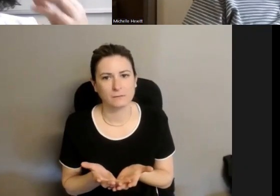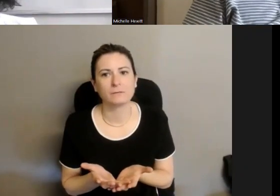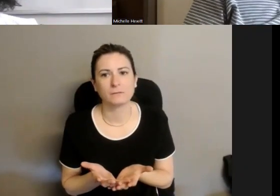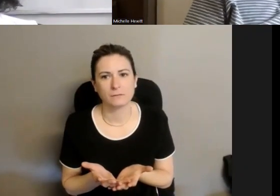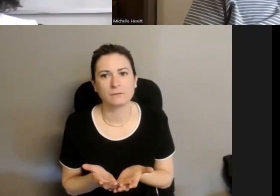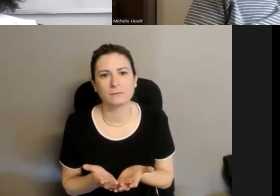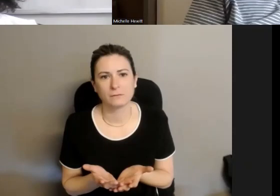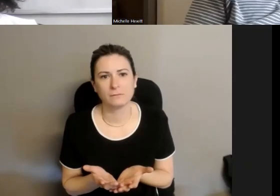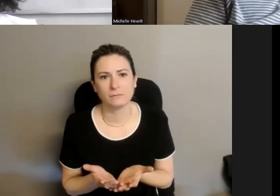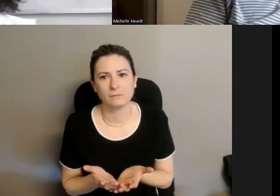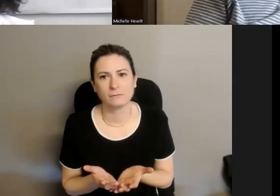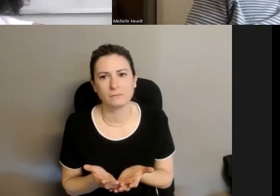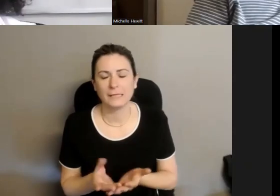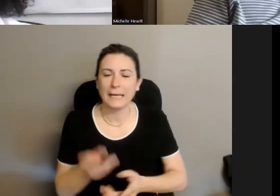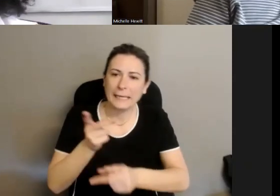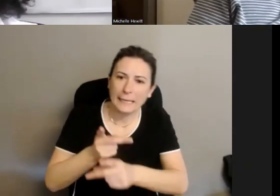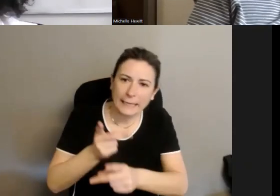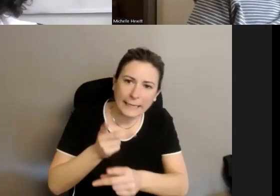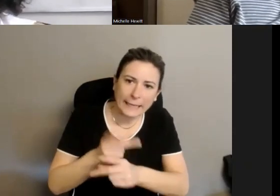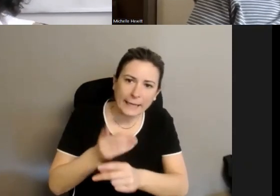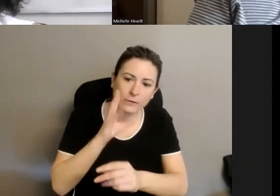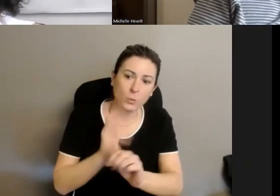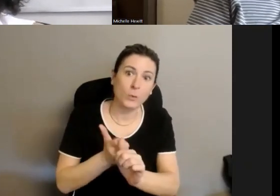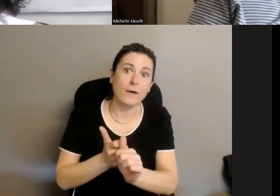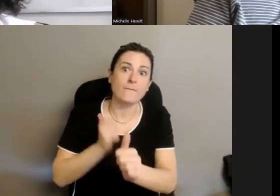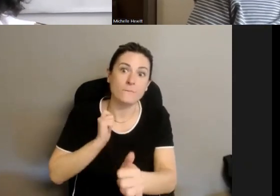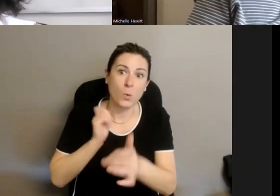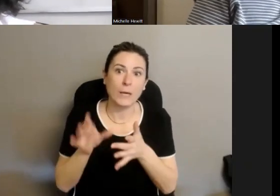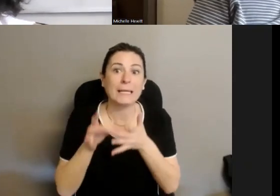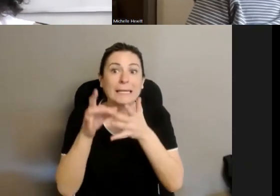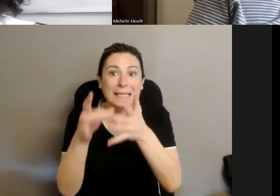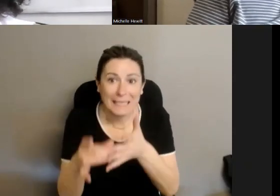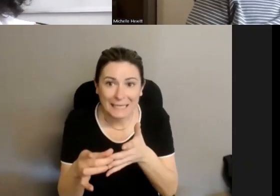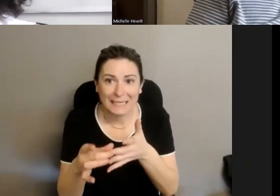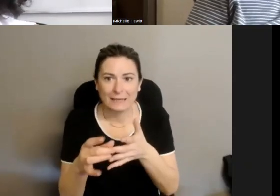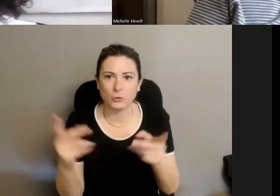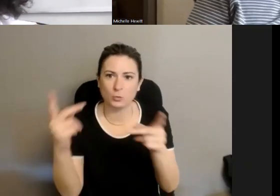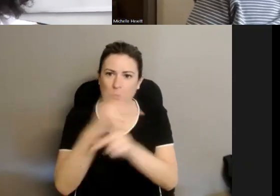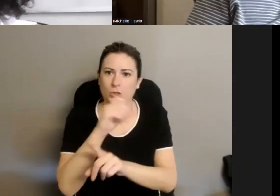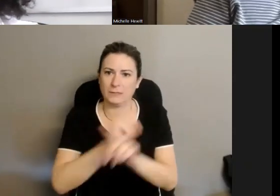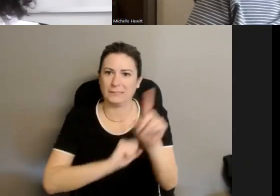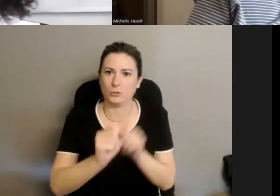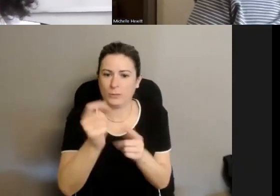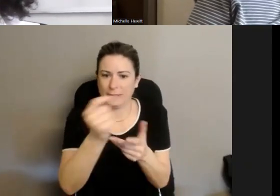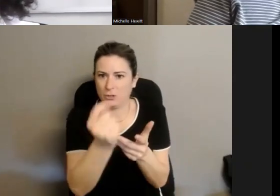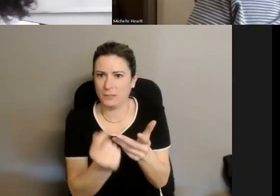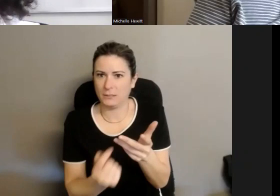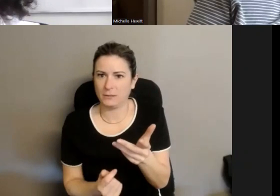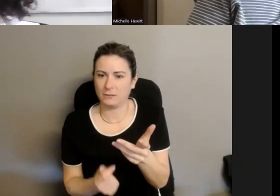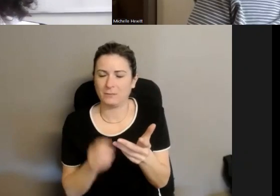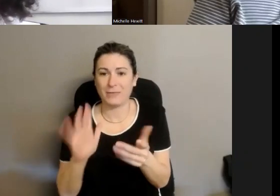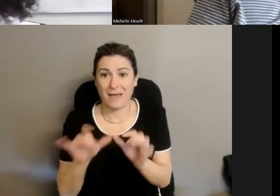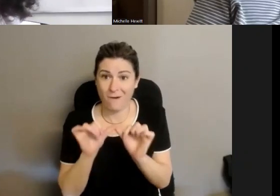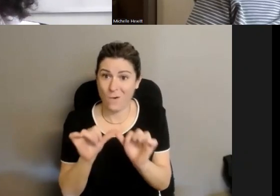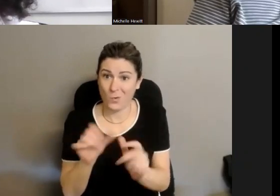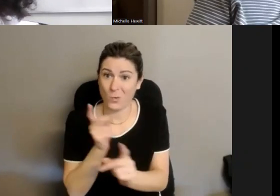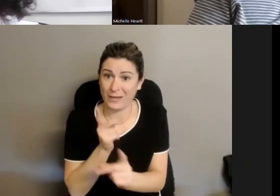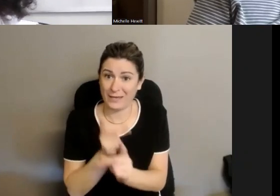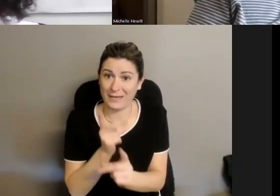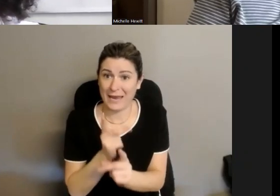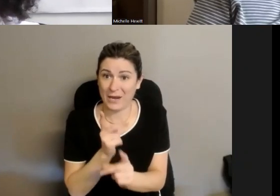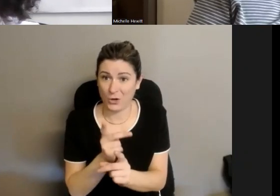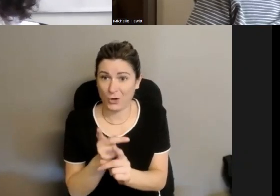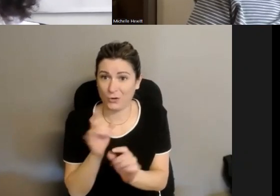preventative care in it along with ongoing care and all the way through, you know, whatever medications